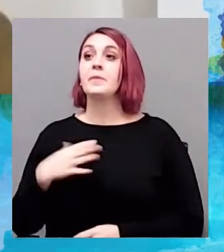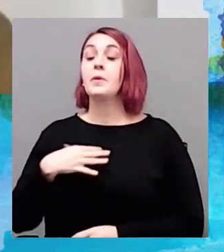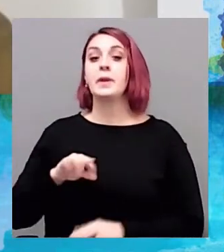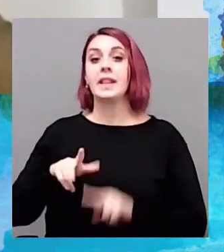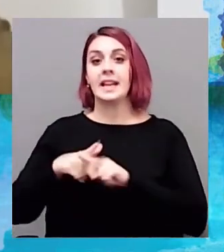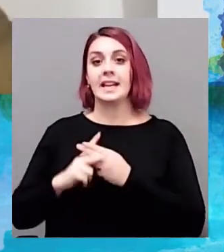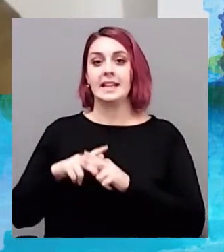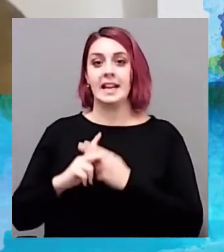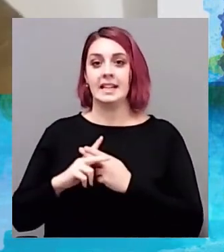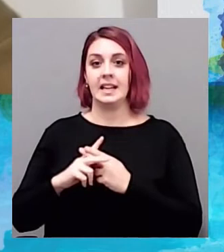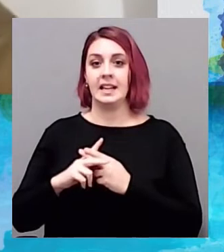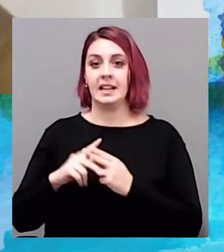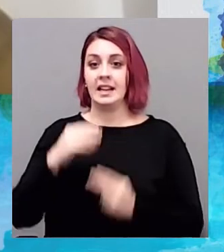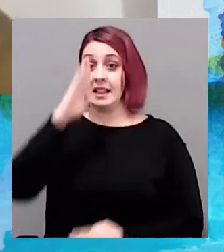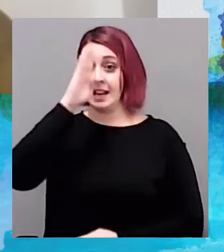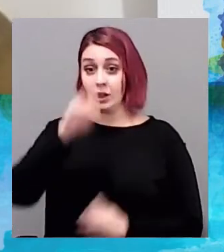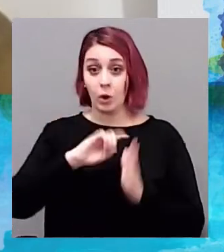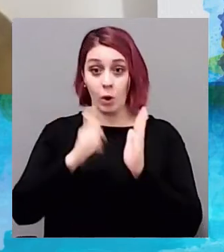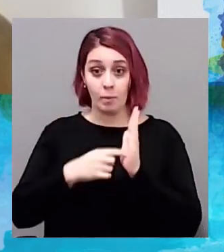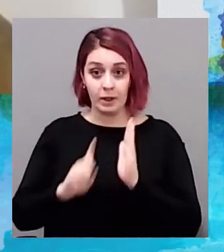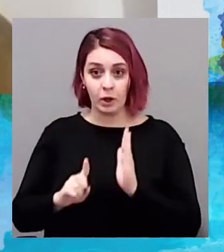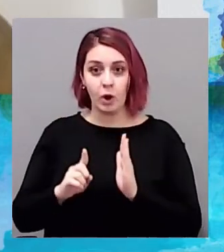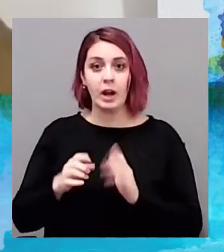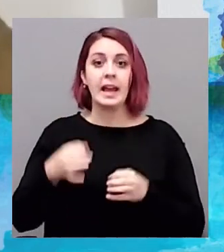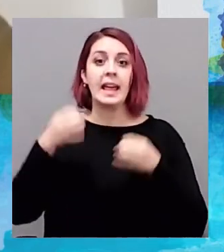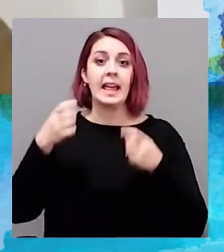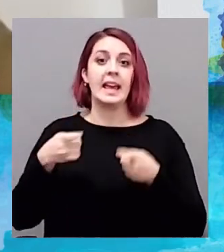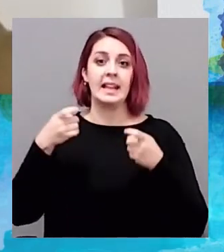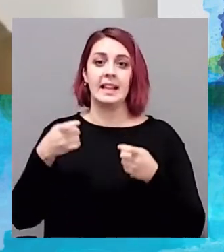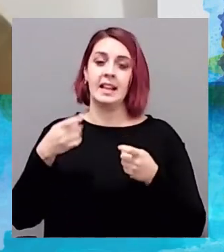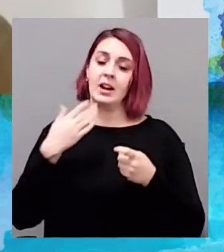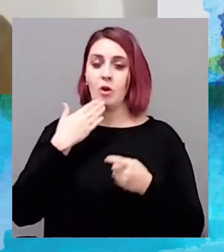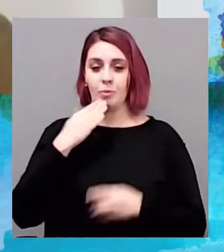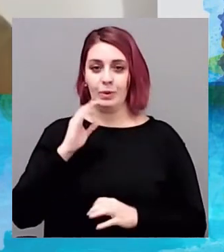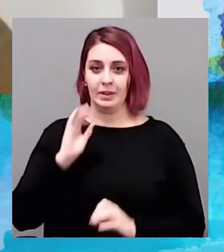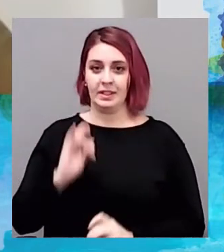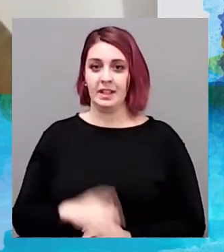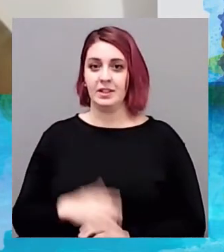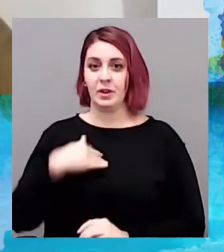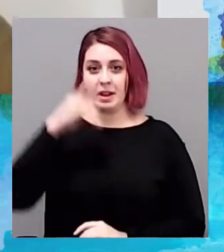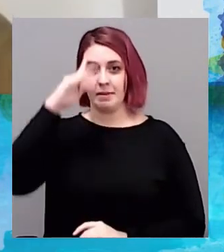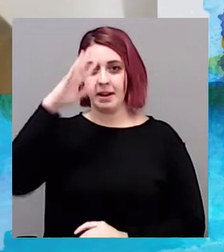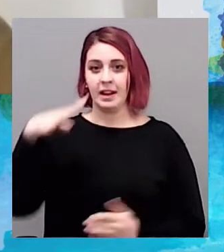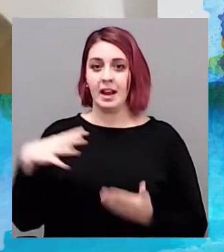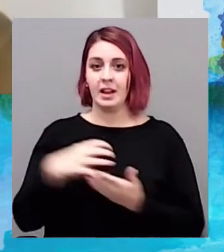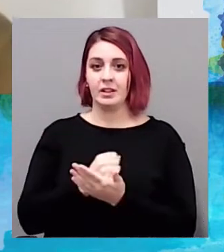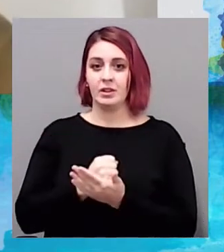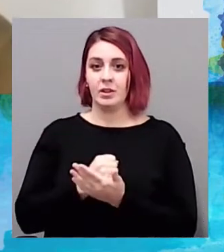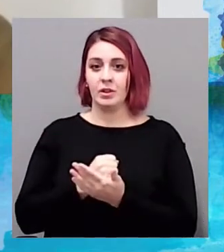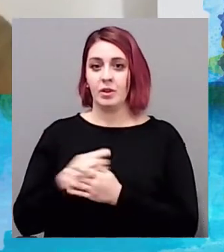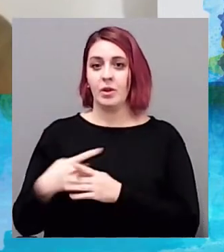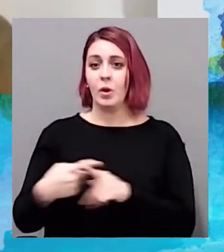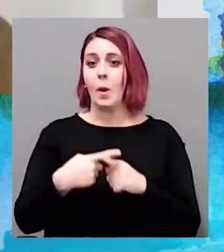And although this isn't in person, I'm going to imagine that we're all